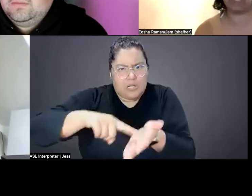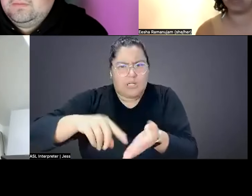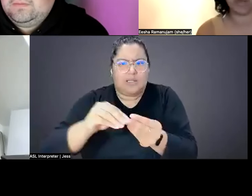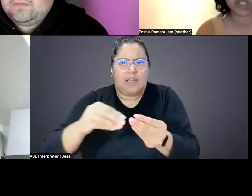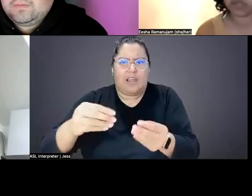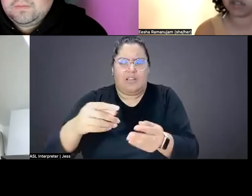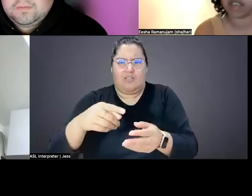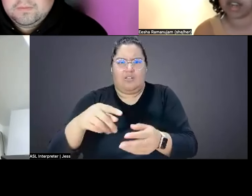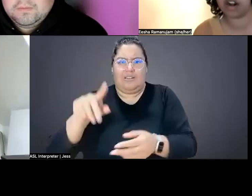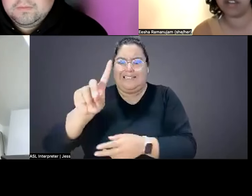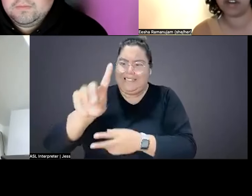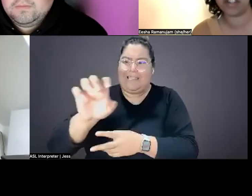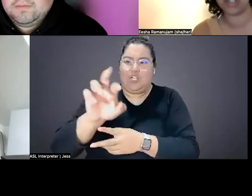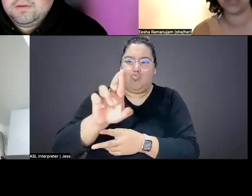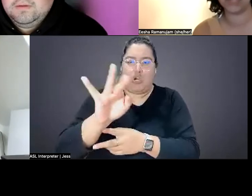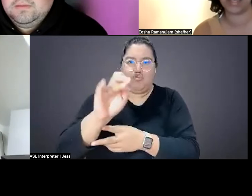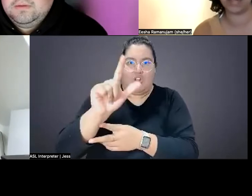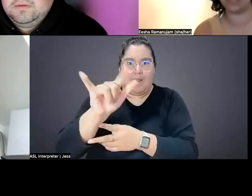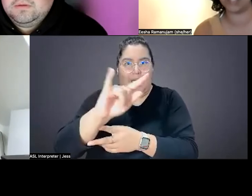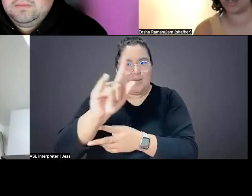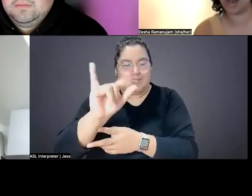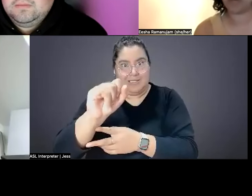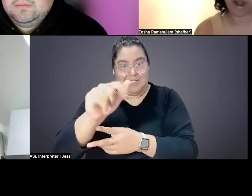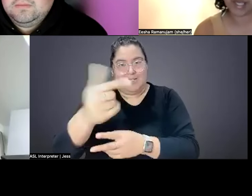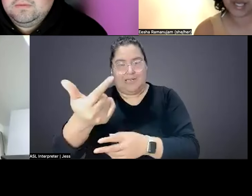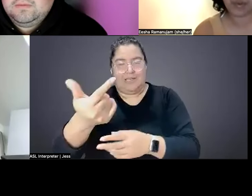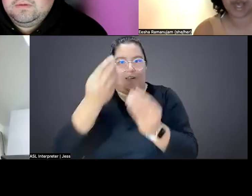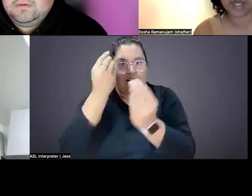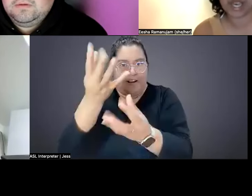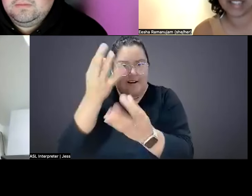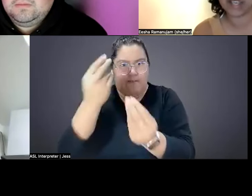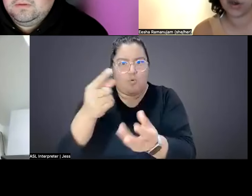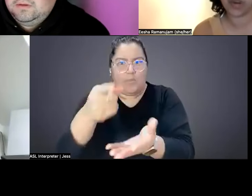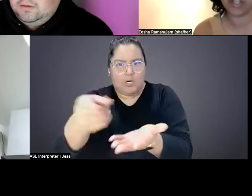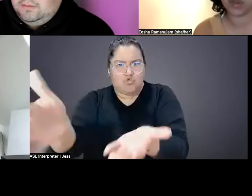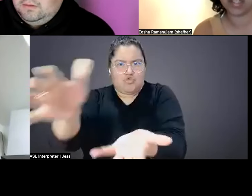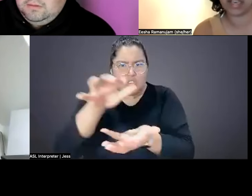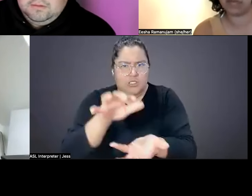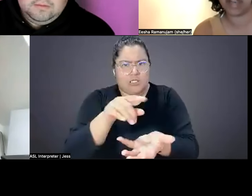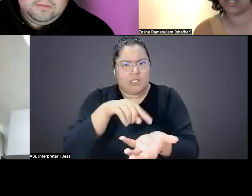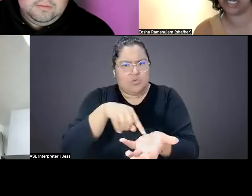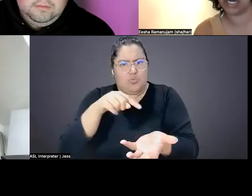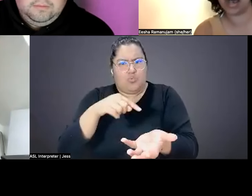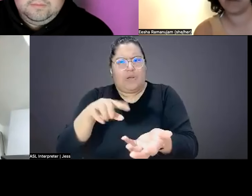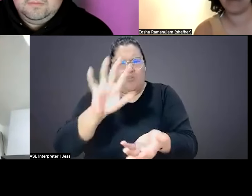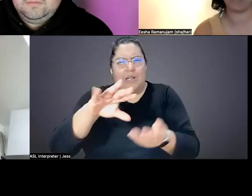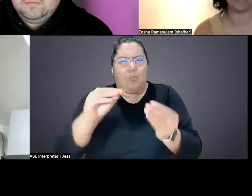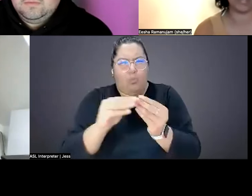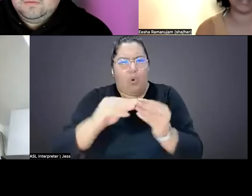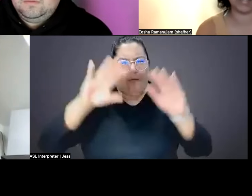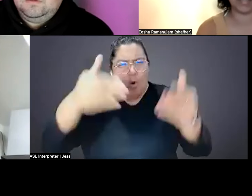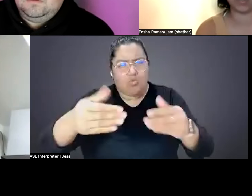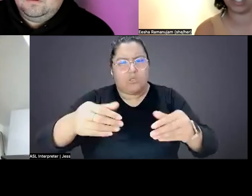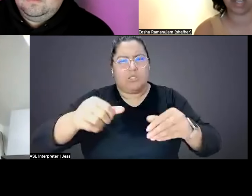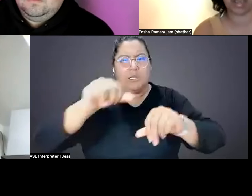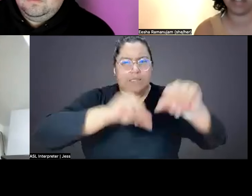and community-specific narrative interventions. And I was brought onto this project when I joined the team last year. My background